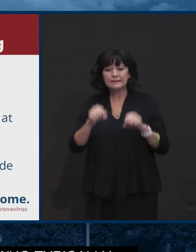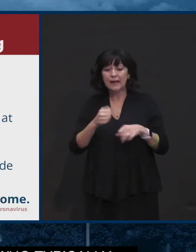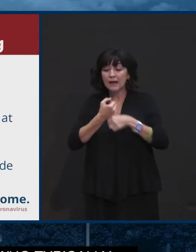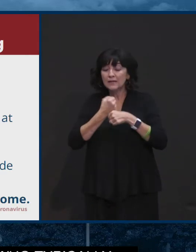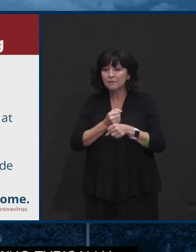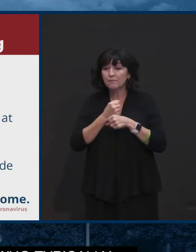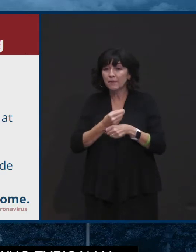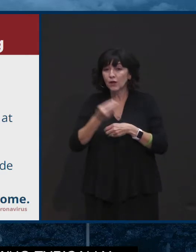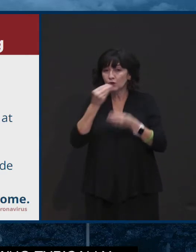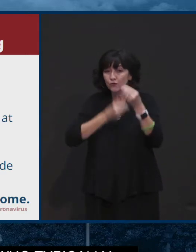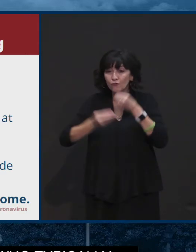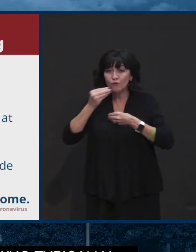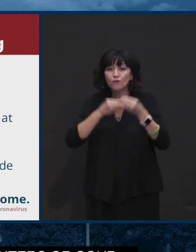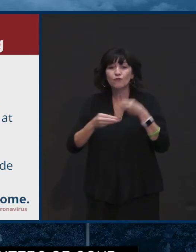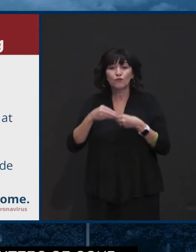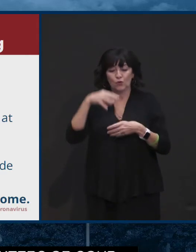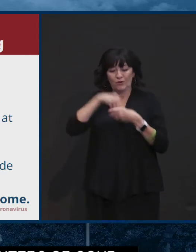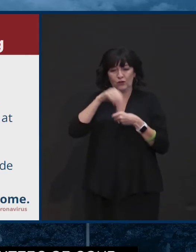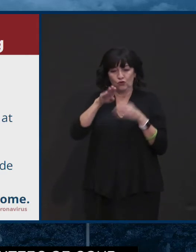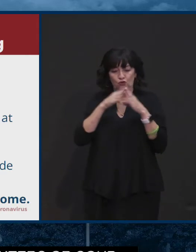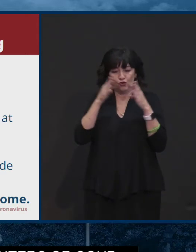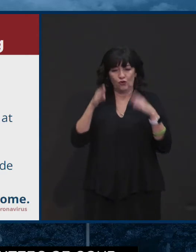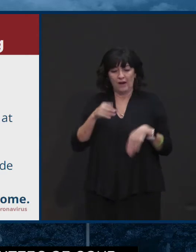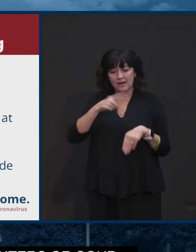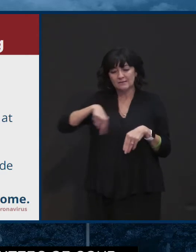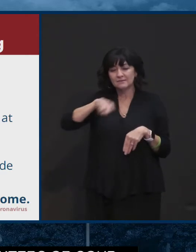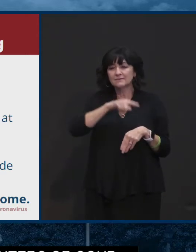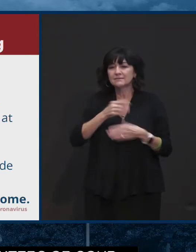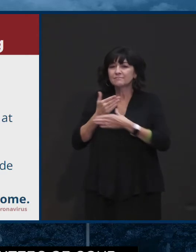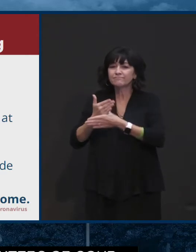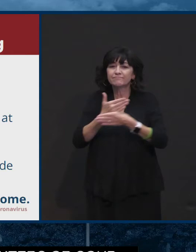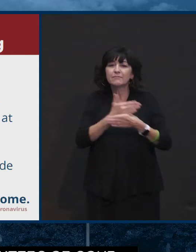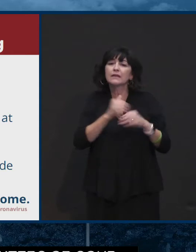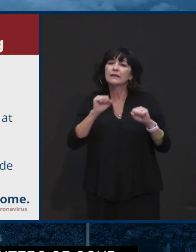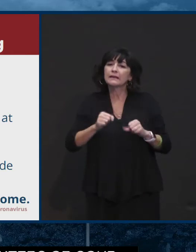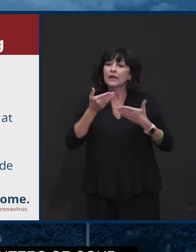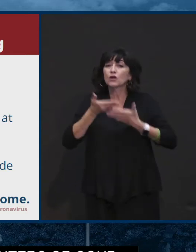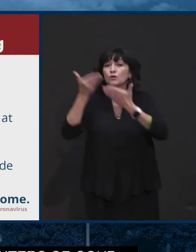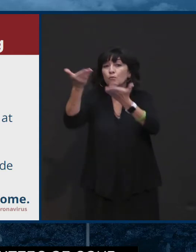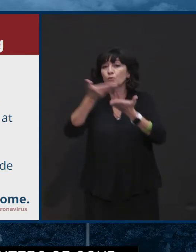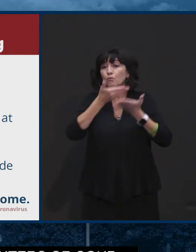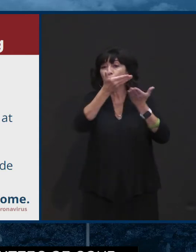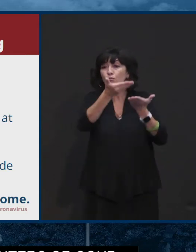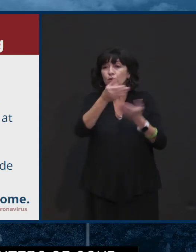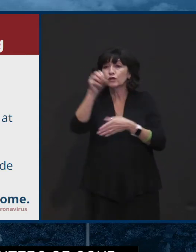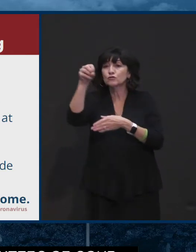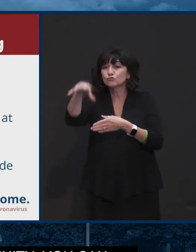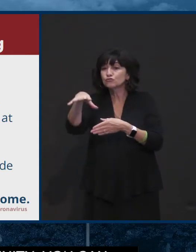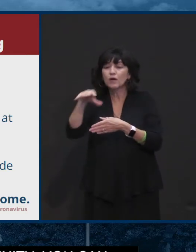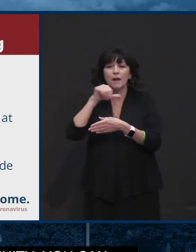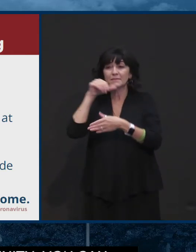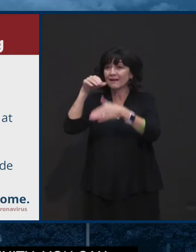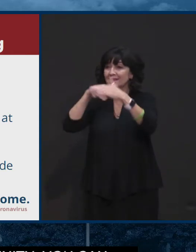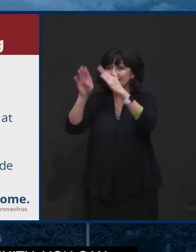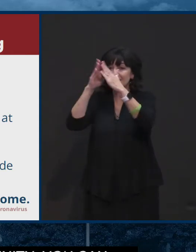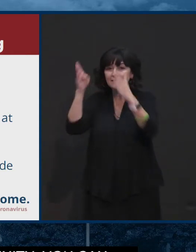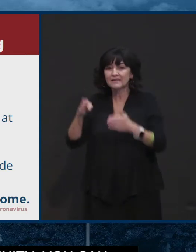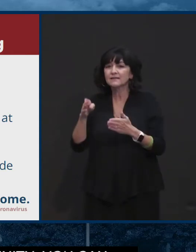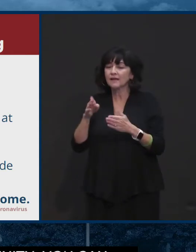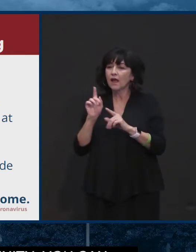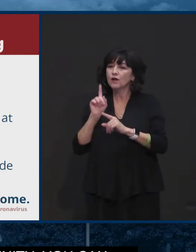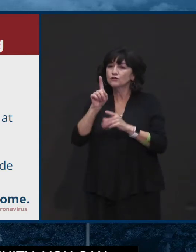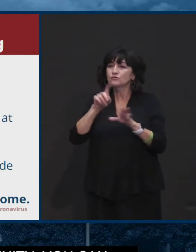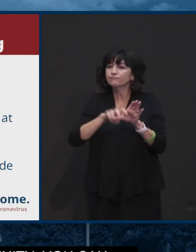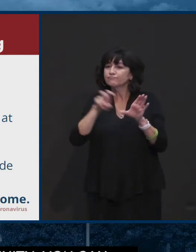recipes within your household and then work on contact-free delivery to either friends, families, or other community